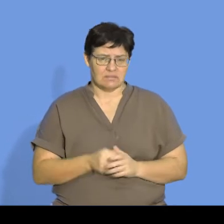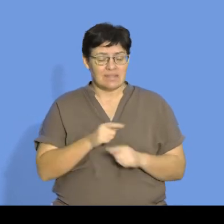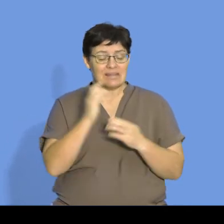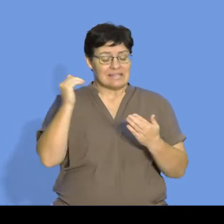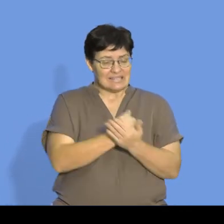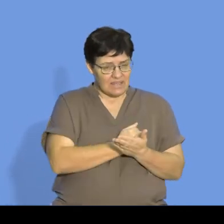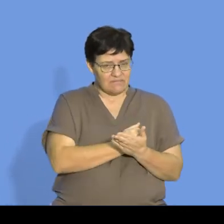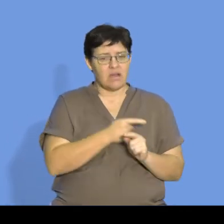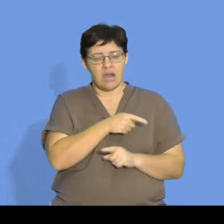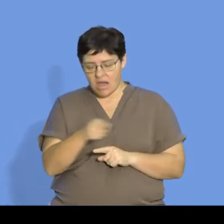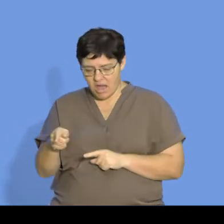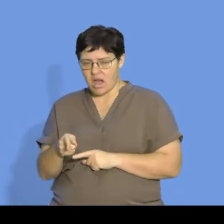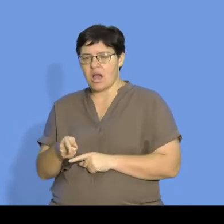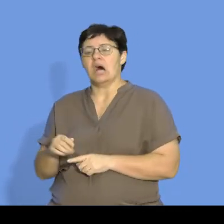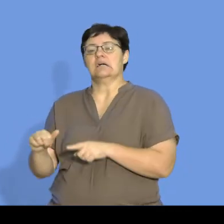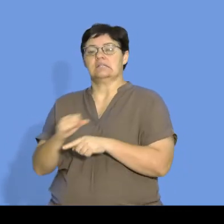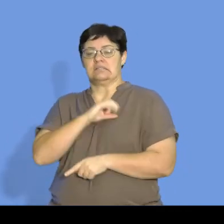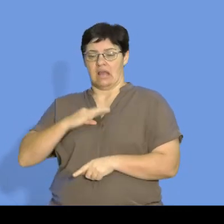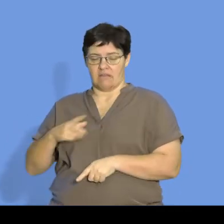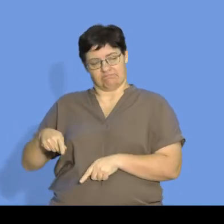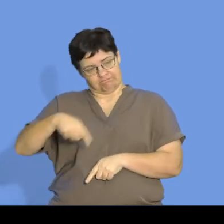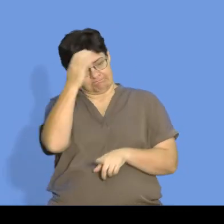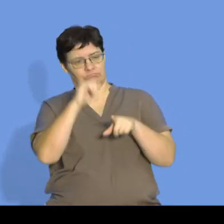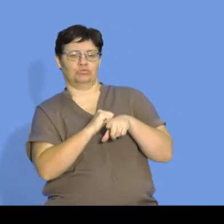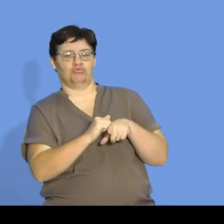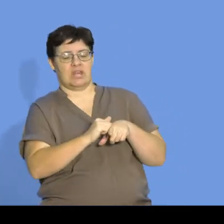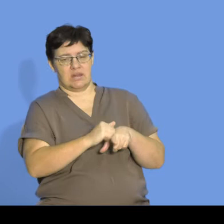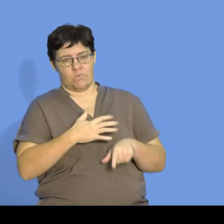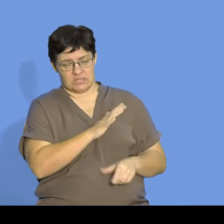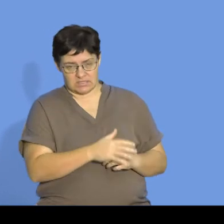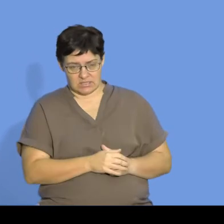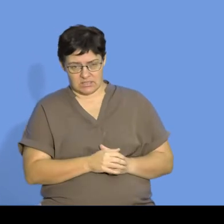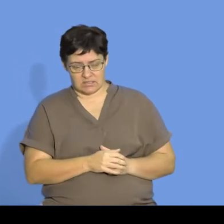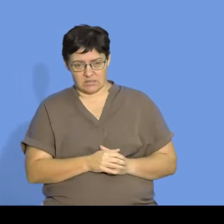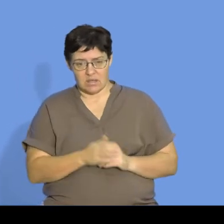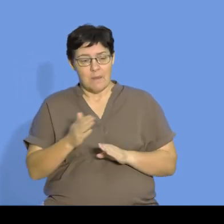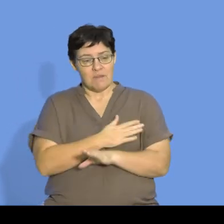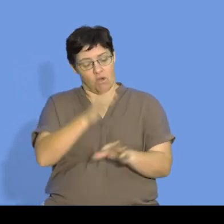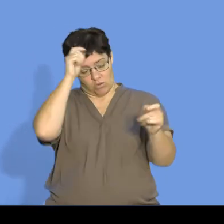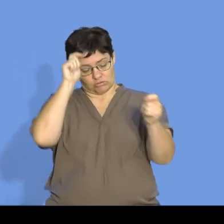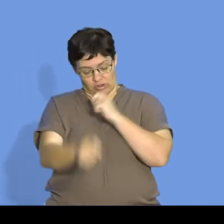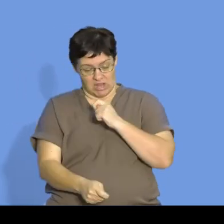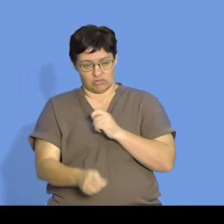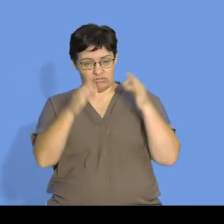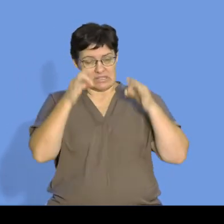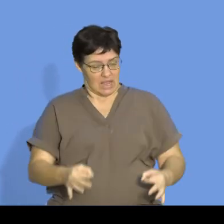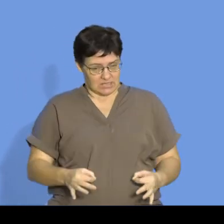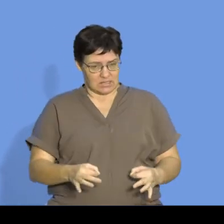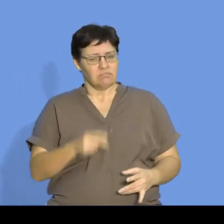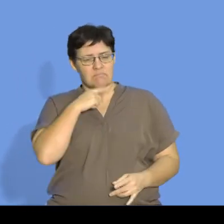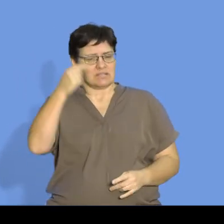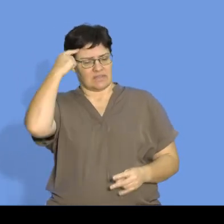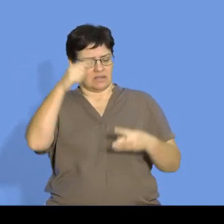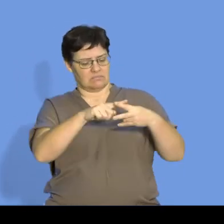the saving for staff training. What should she consider before making this change?